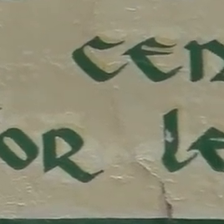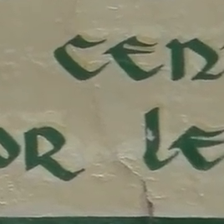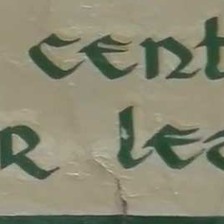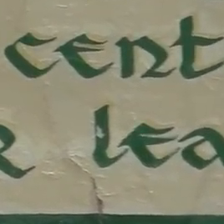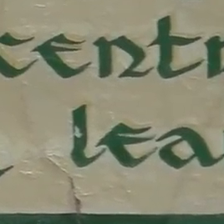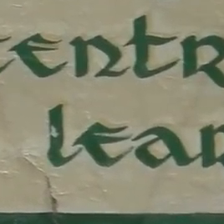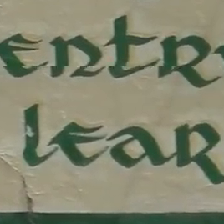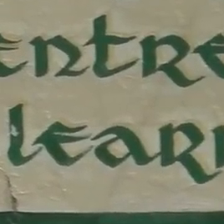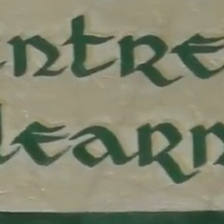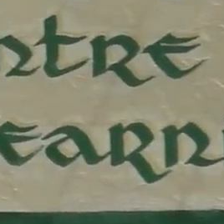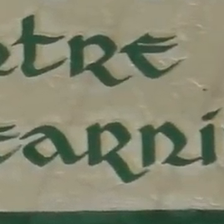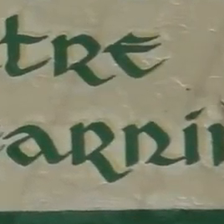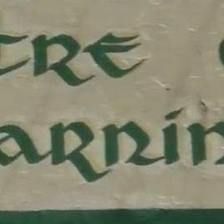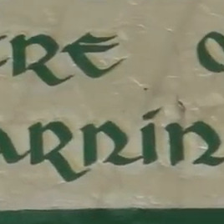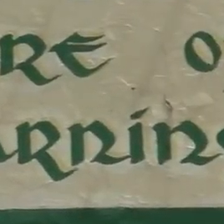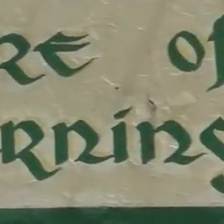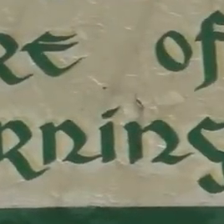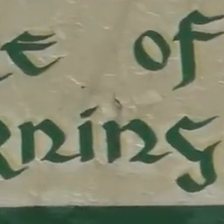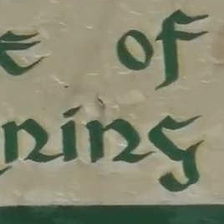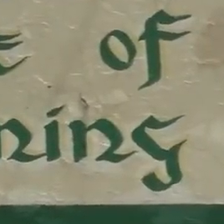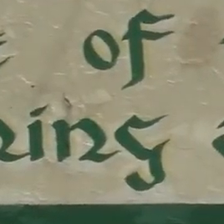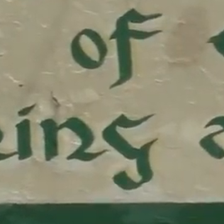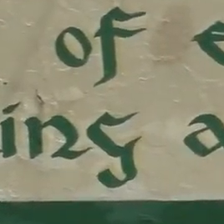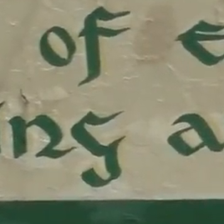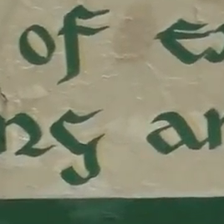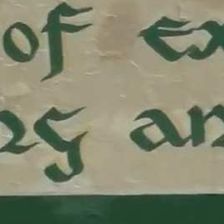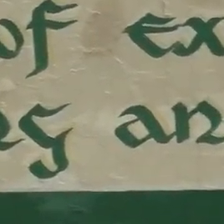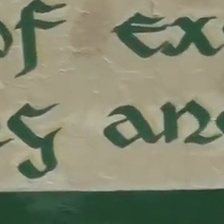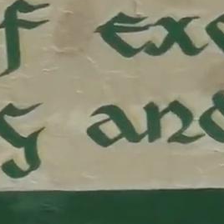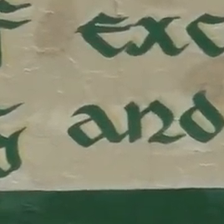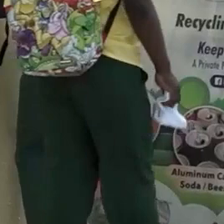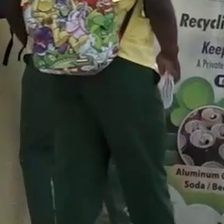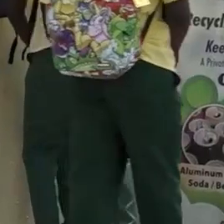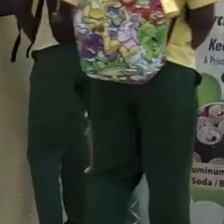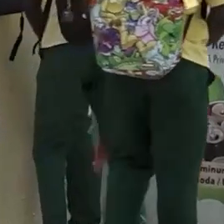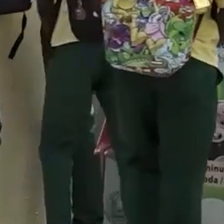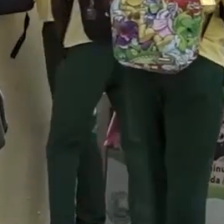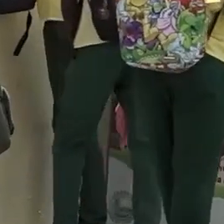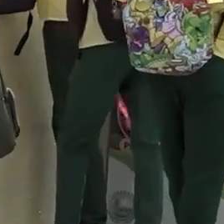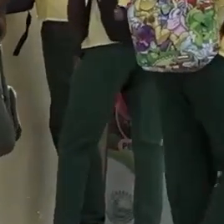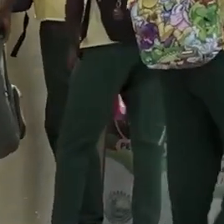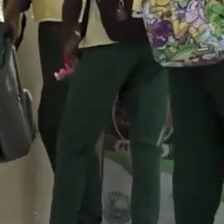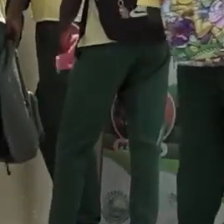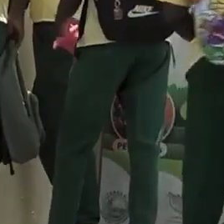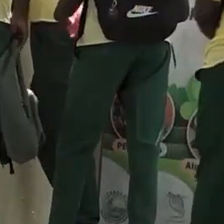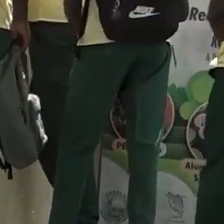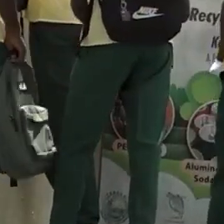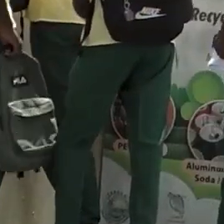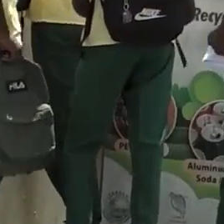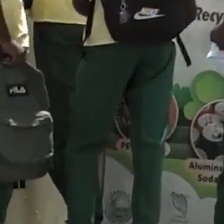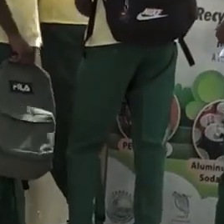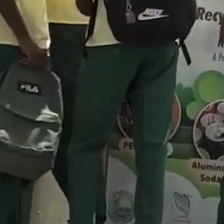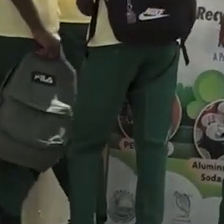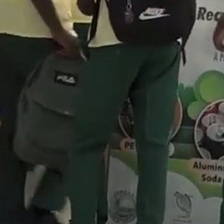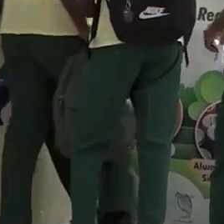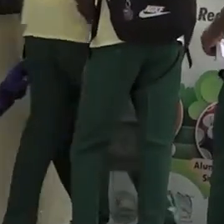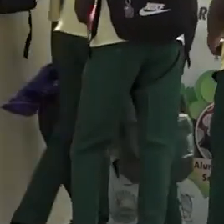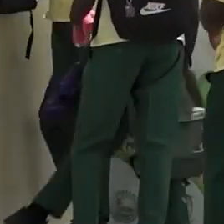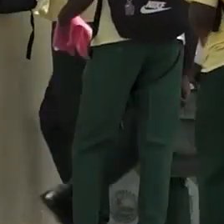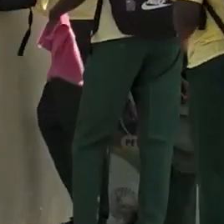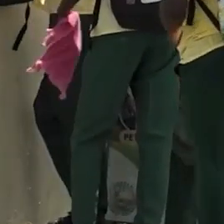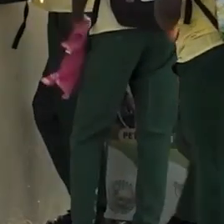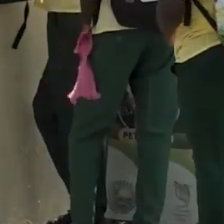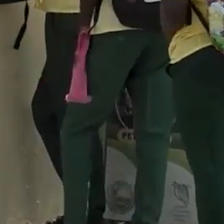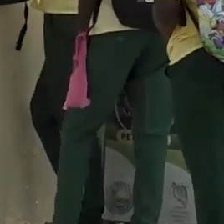higher academic success. He suggested that lessons could be drawn from the practices of those schools and implemented in government schools